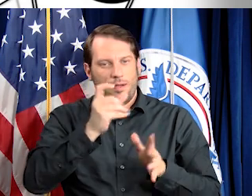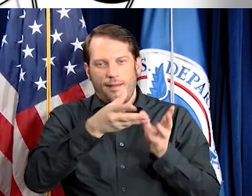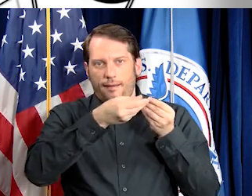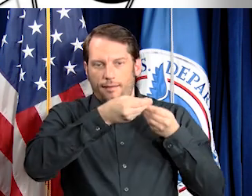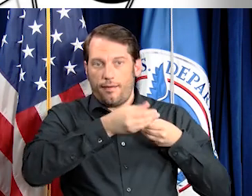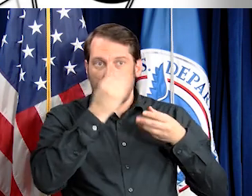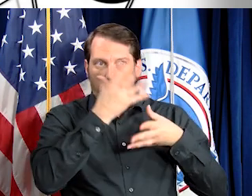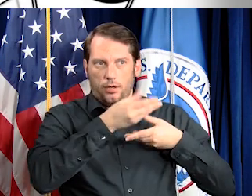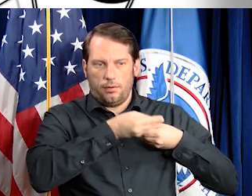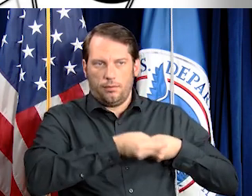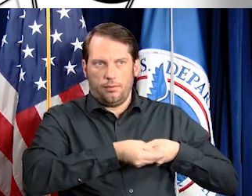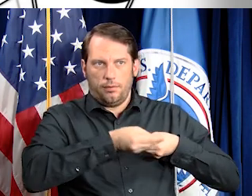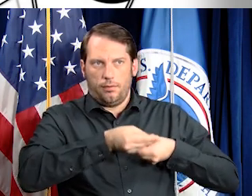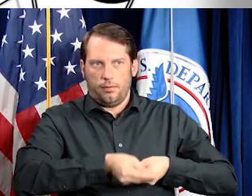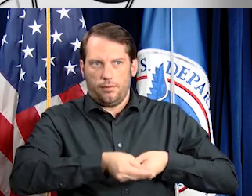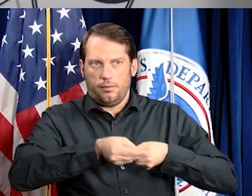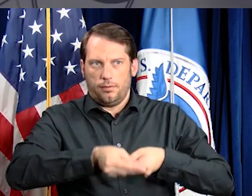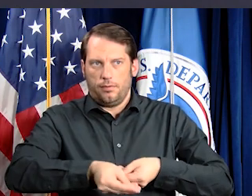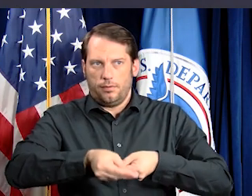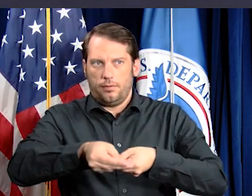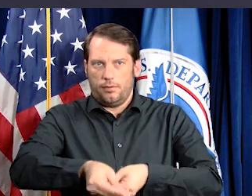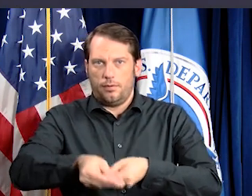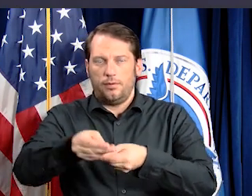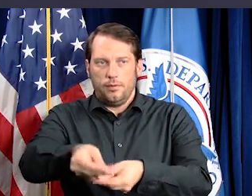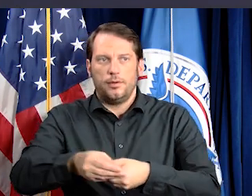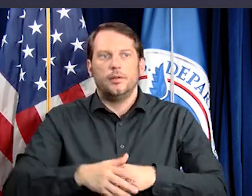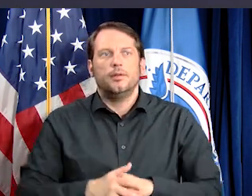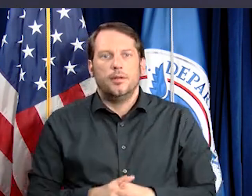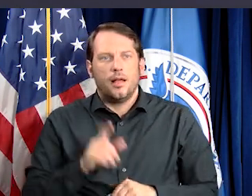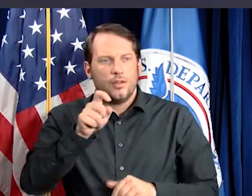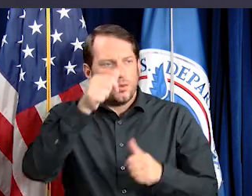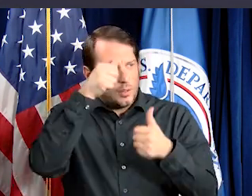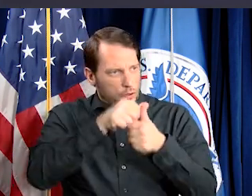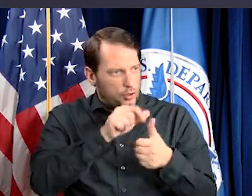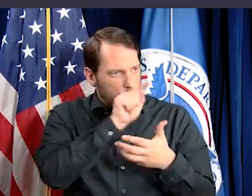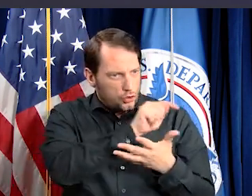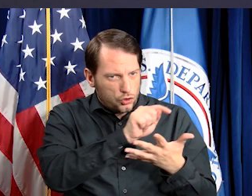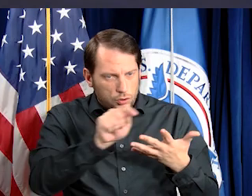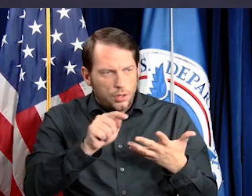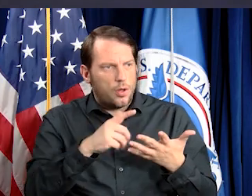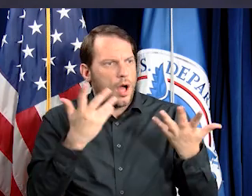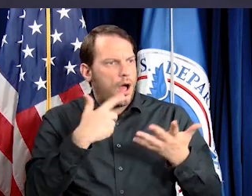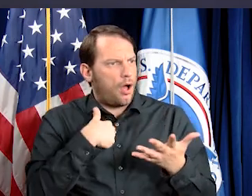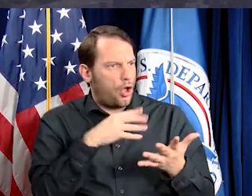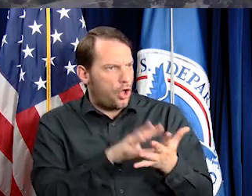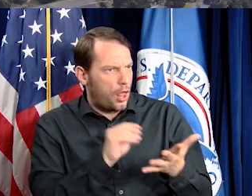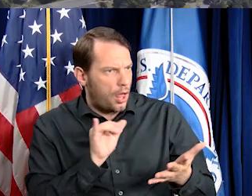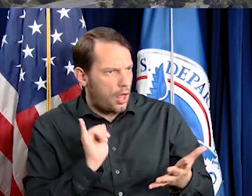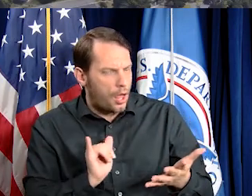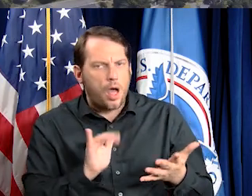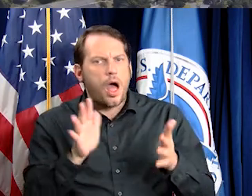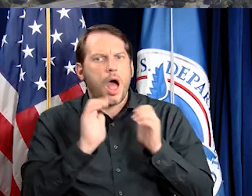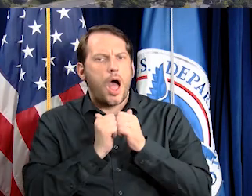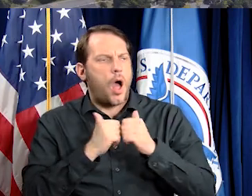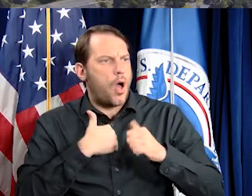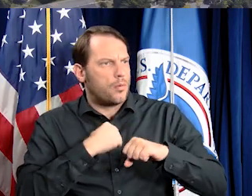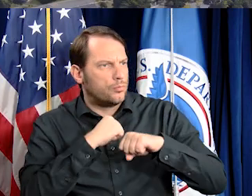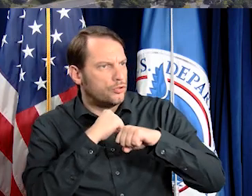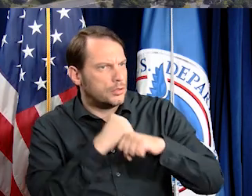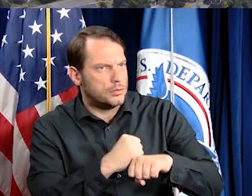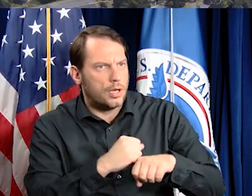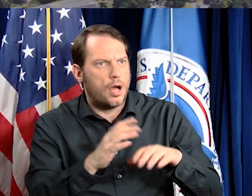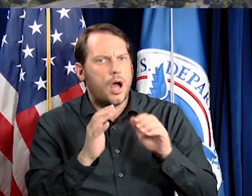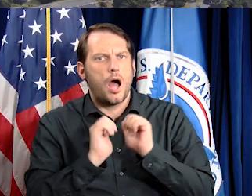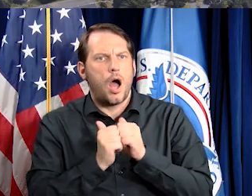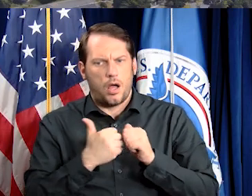memory alive of why we should remember these disasters. What can we learn? What protective action should we learn from these disasters? I finally